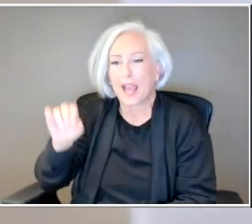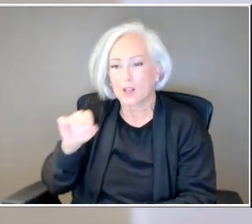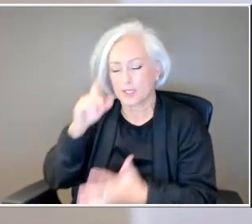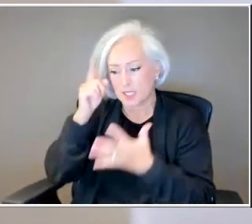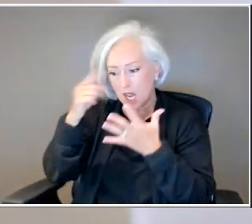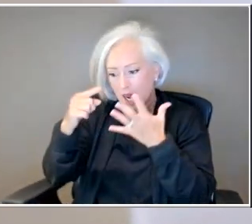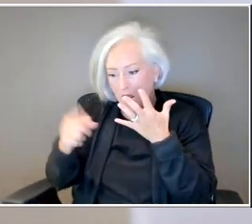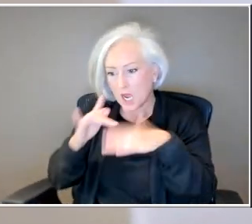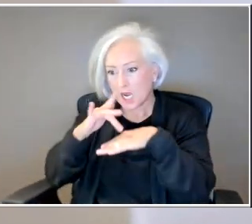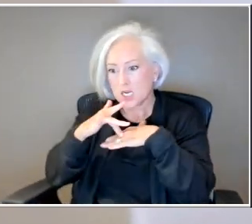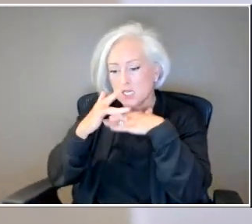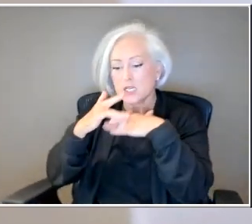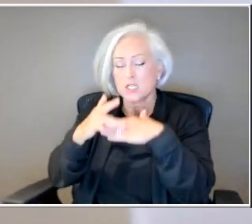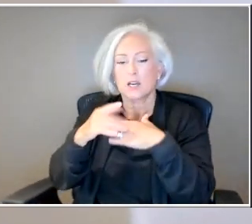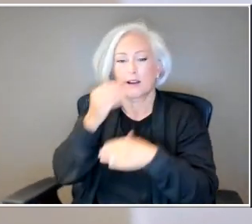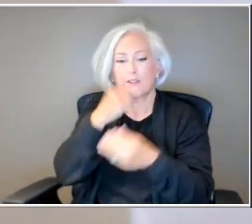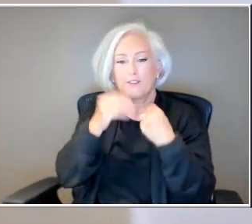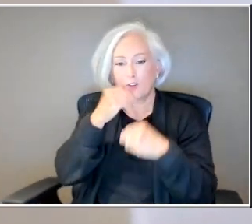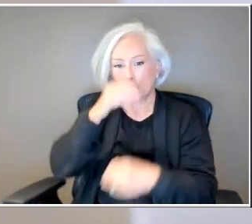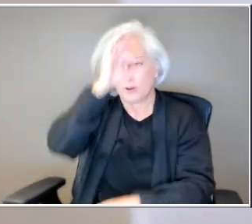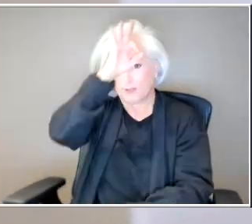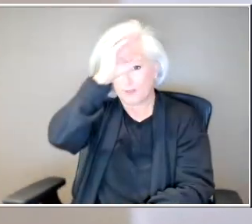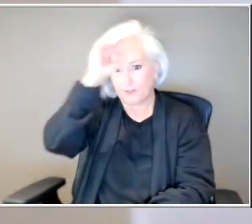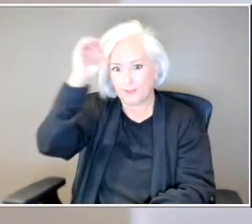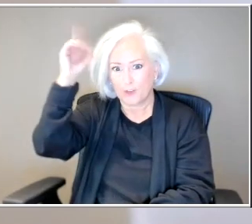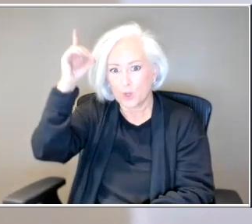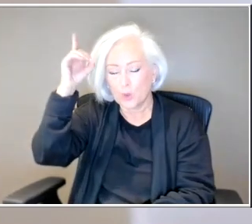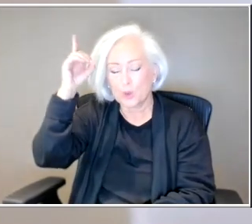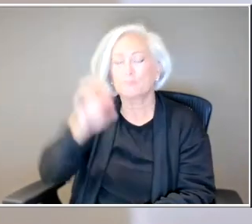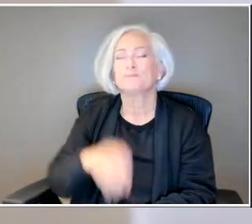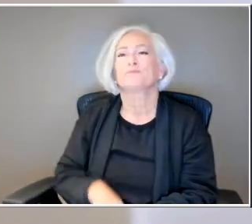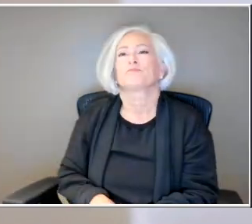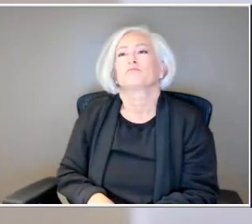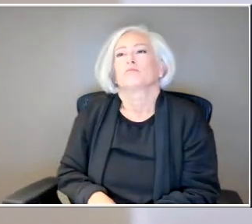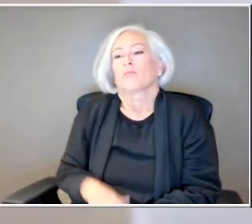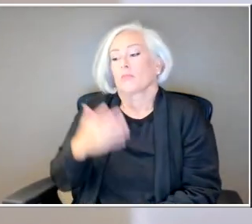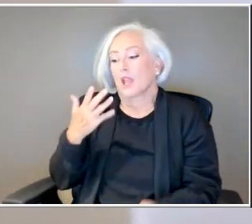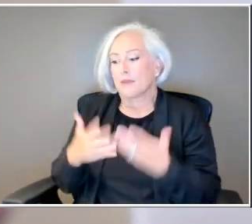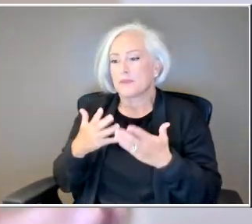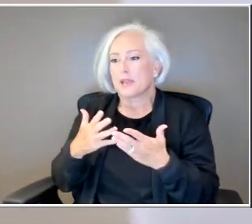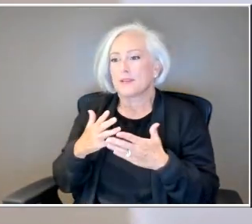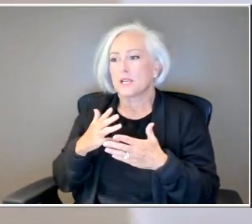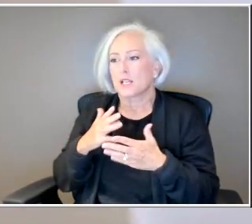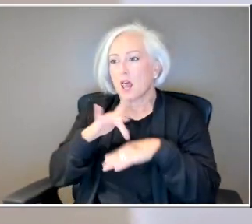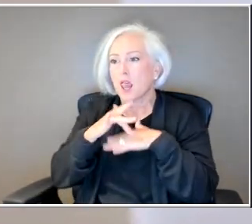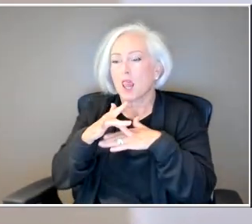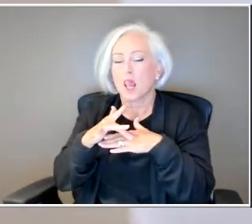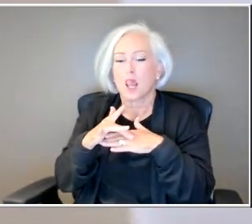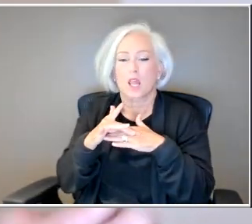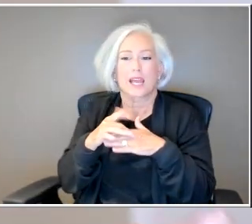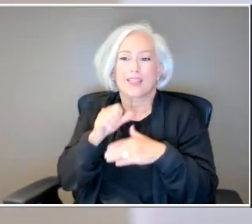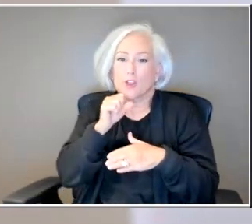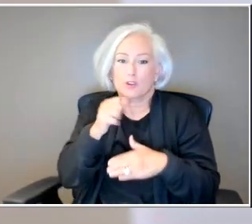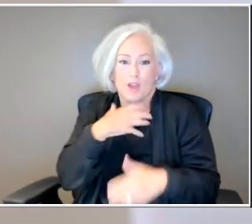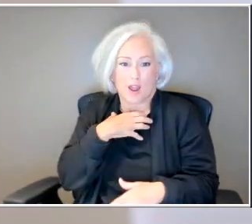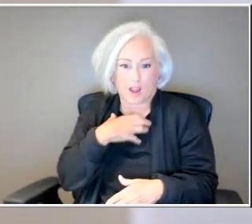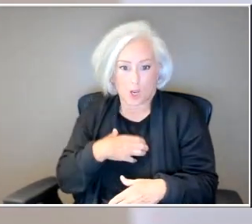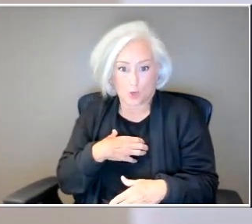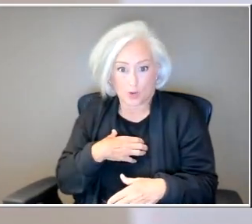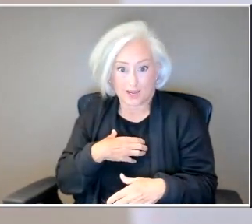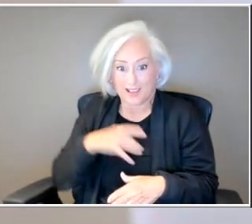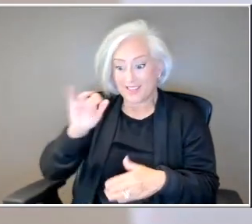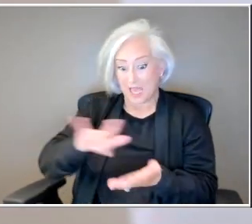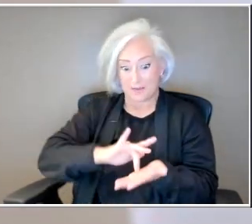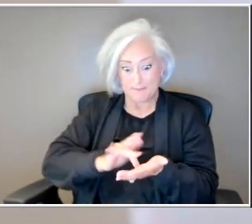strong compulsions towards eating, even if they're not hungry. And so with these drugs, it's like we're quieting that down, and they can